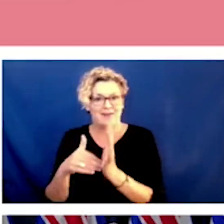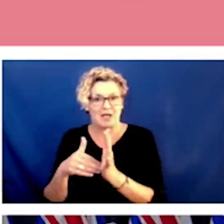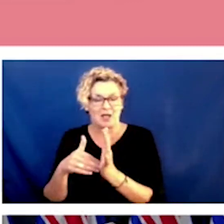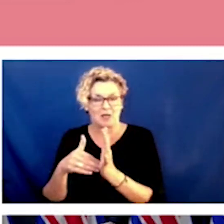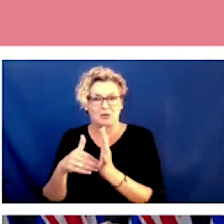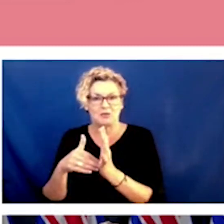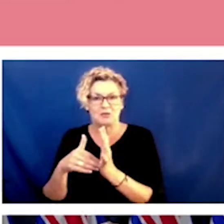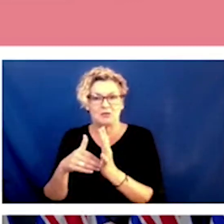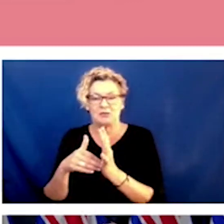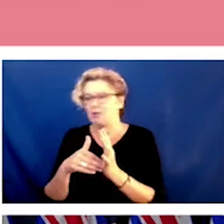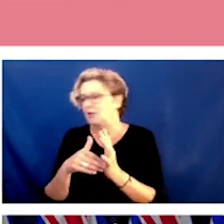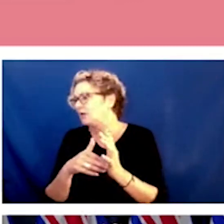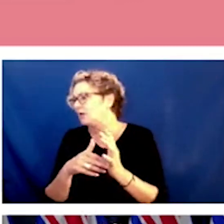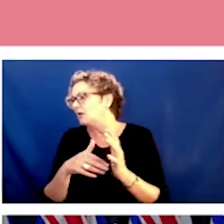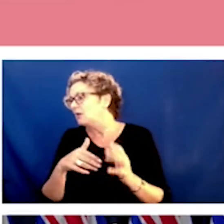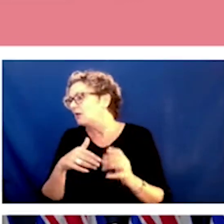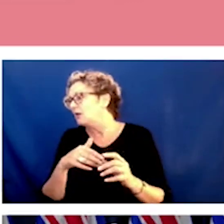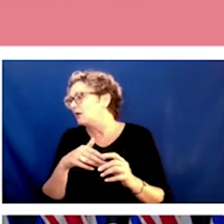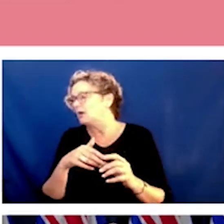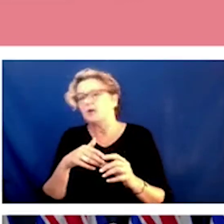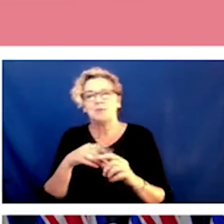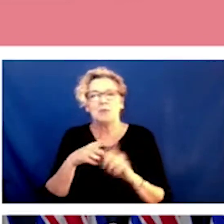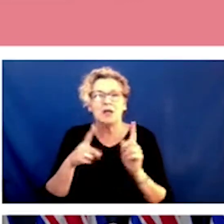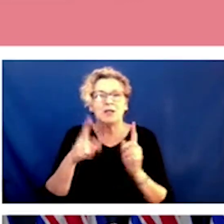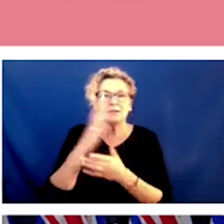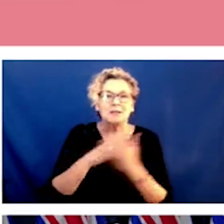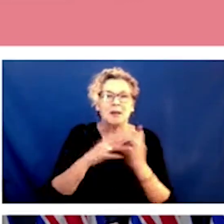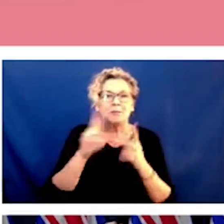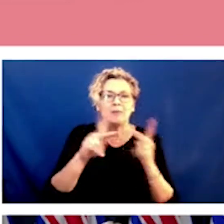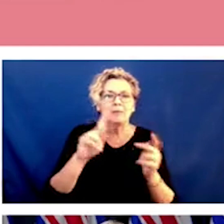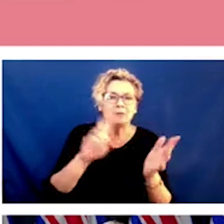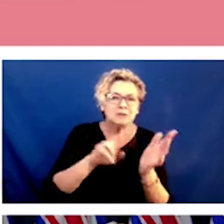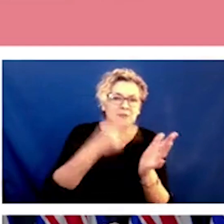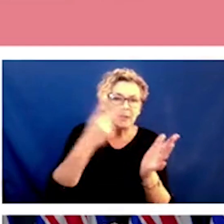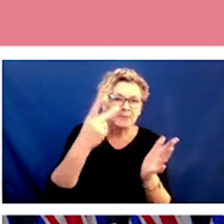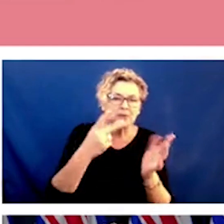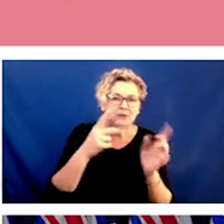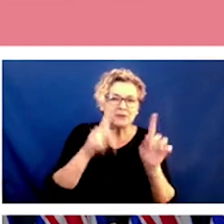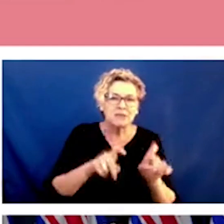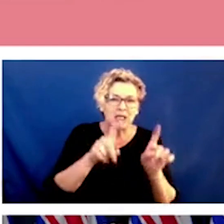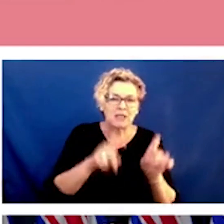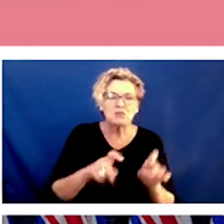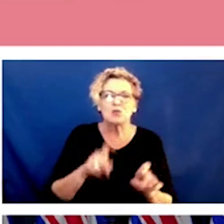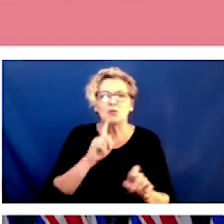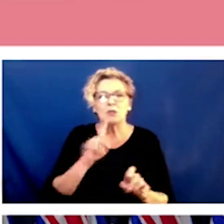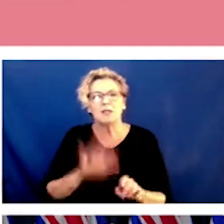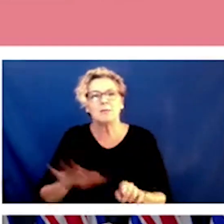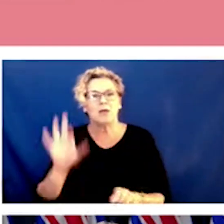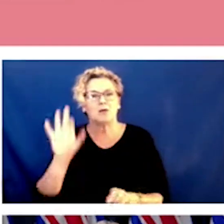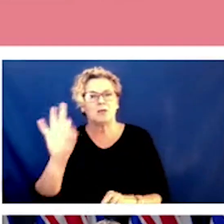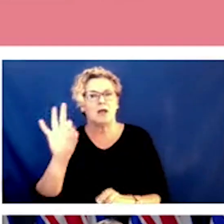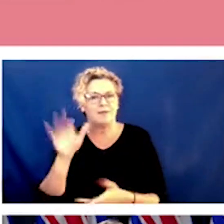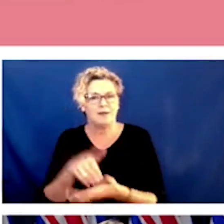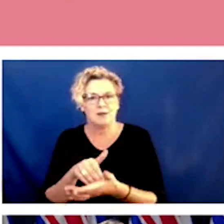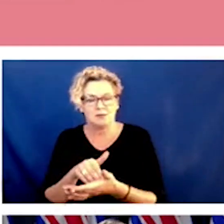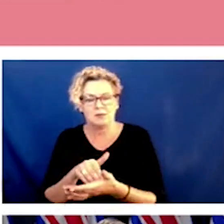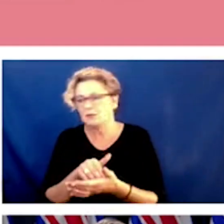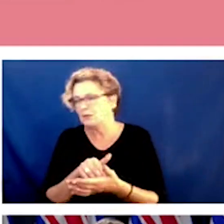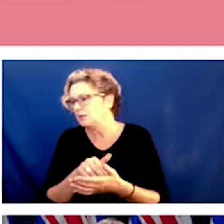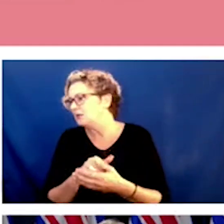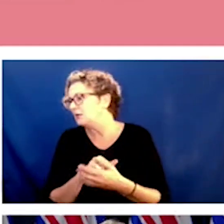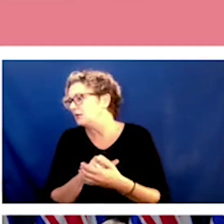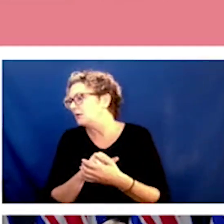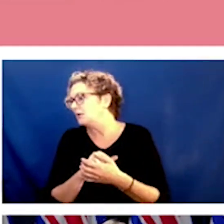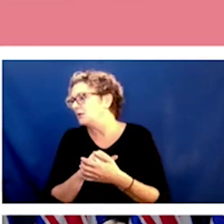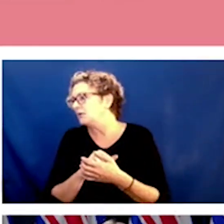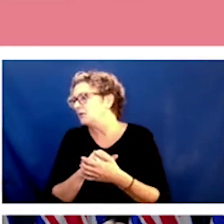week. With over 50,000 500,000 specimens now tested. So this means